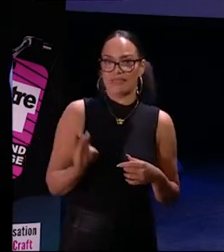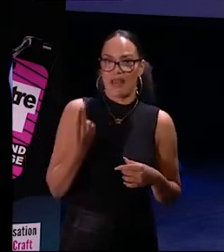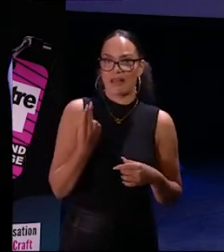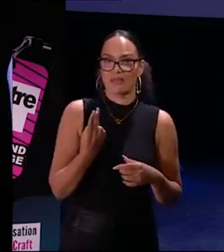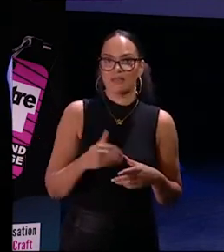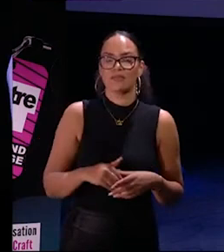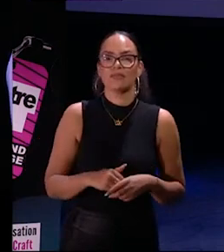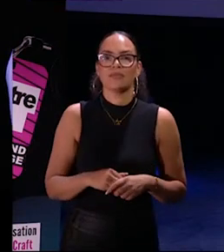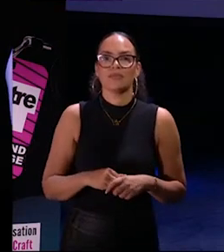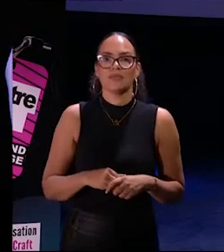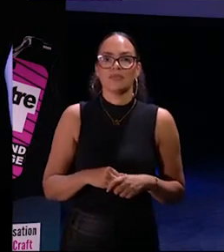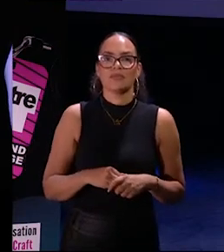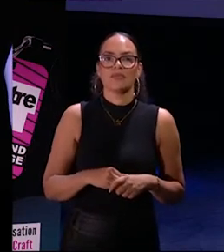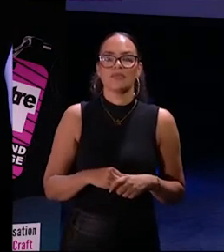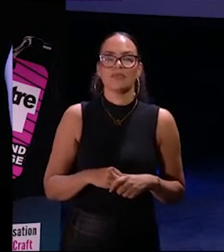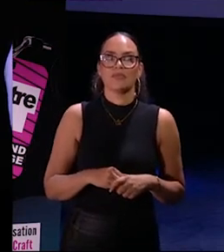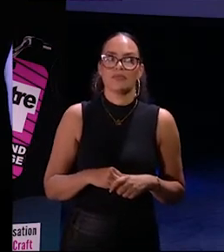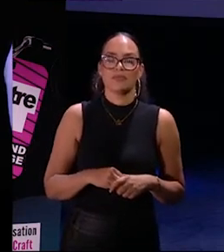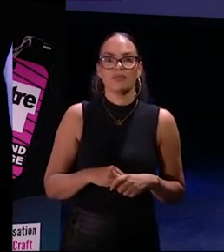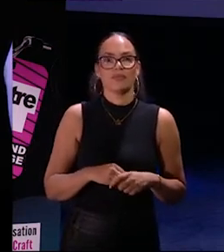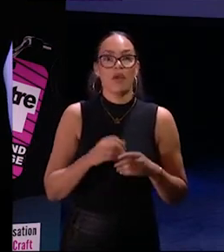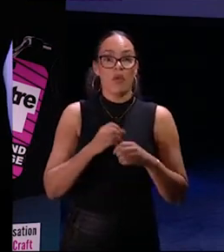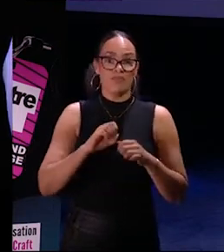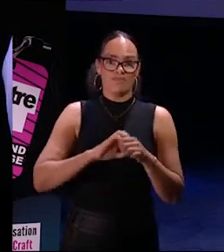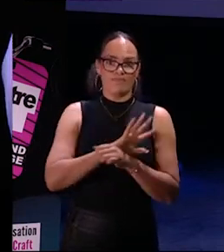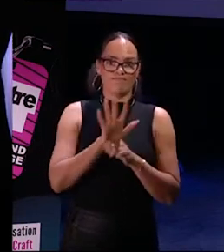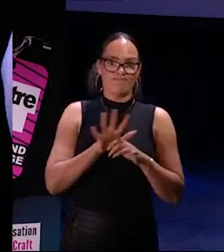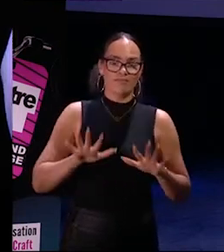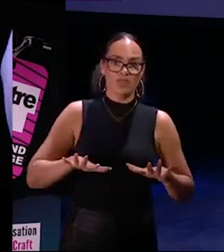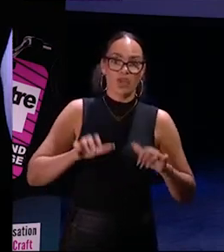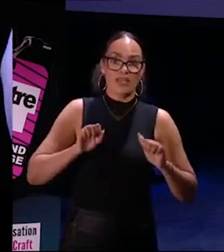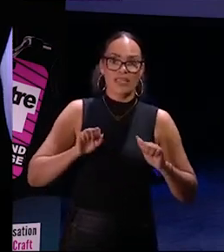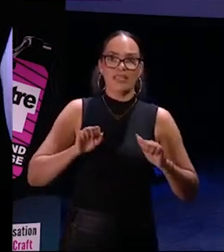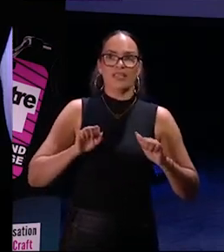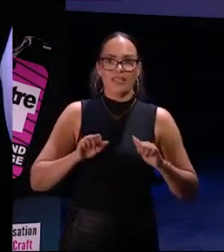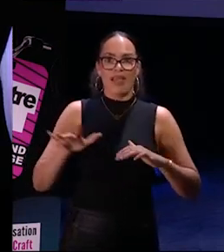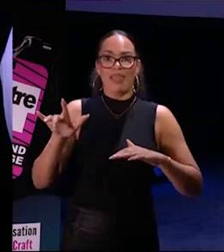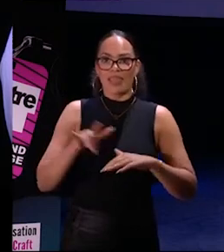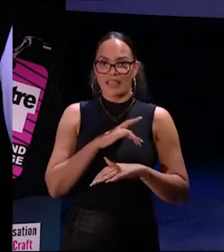shows, obviously, when the pandemic hit, commercial theatre